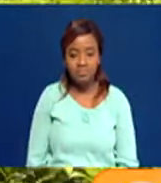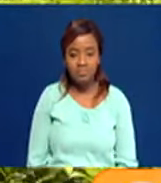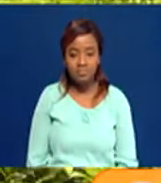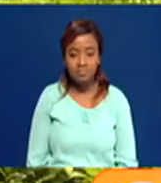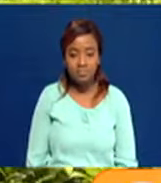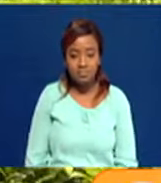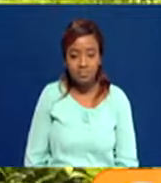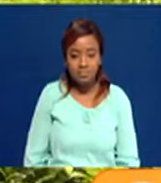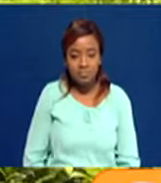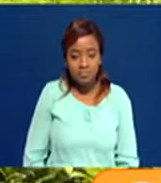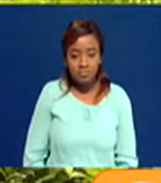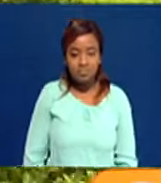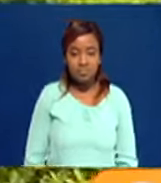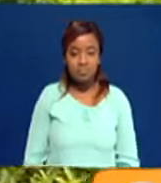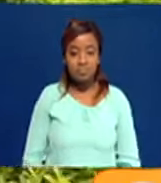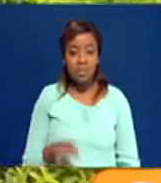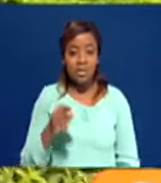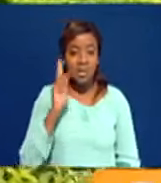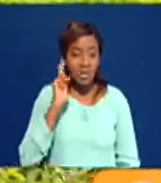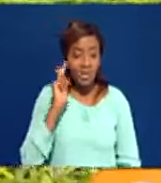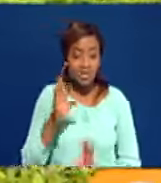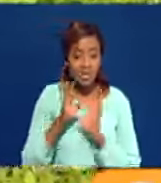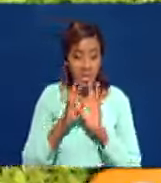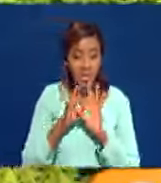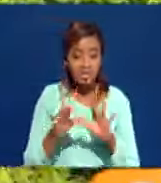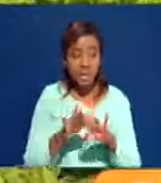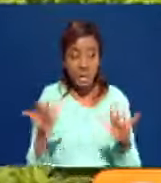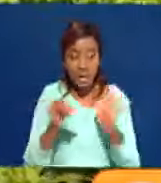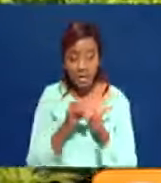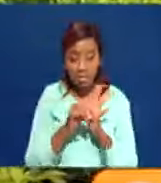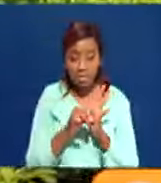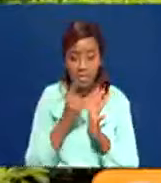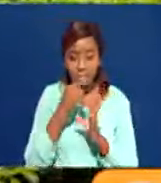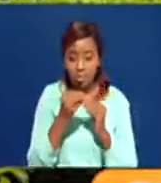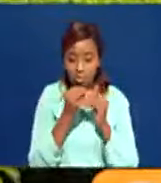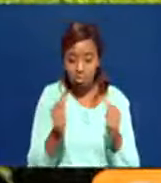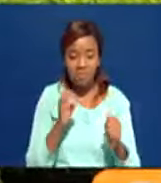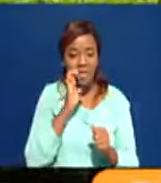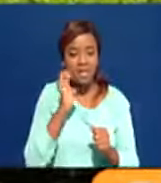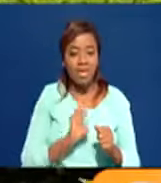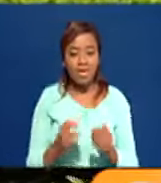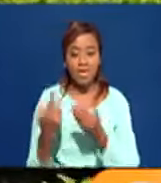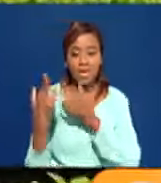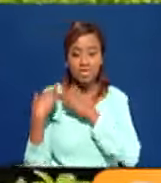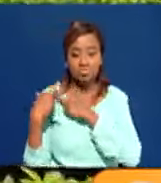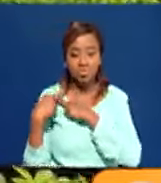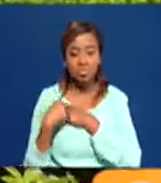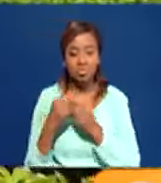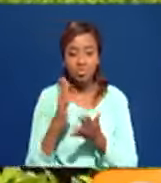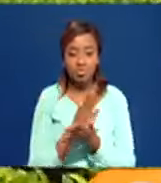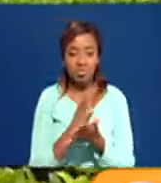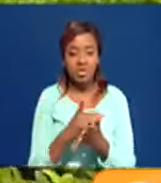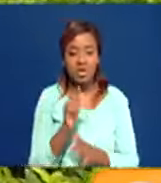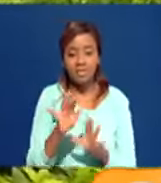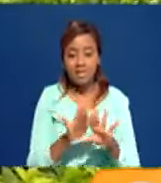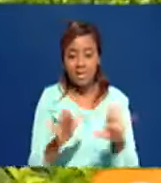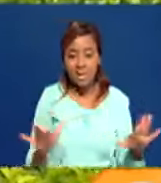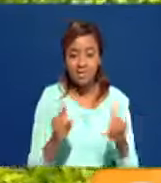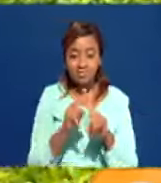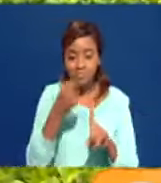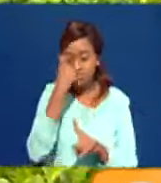In Abagusi culture, land issues were dealt with by the elders who were in charge of land subdivision. And because of the high population